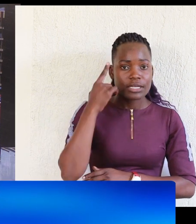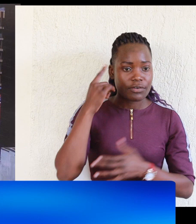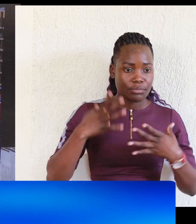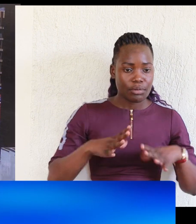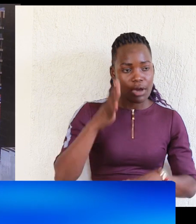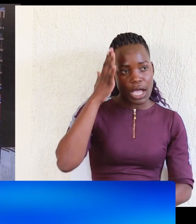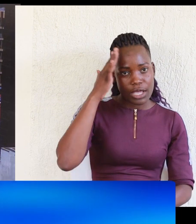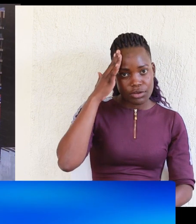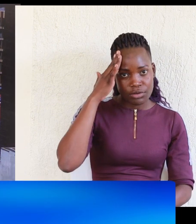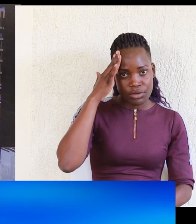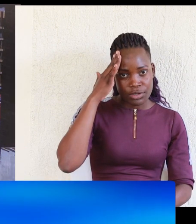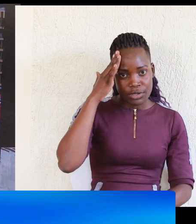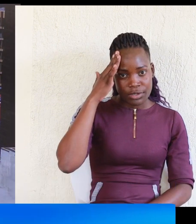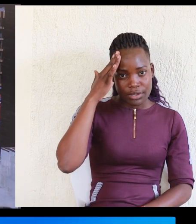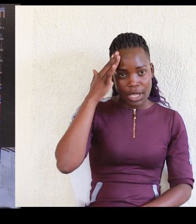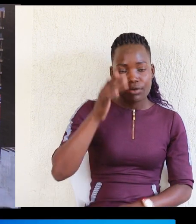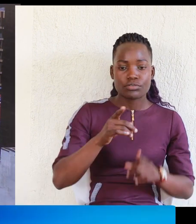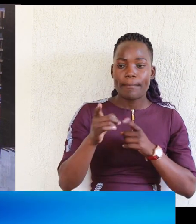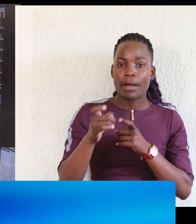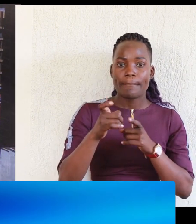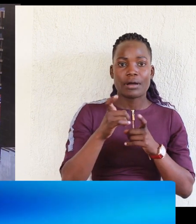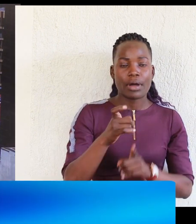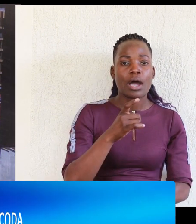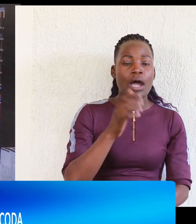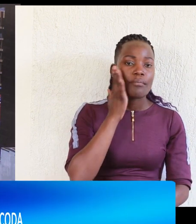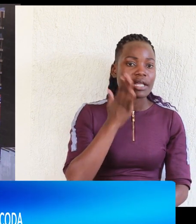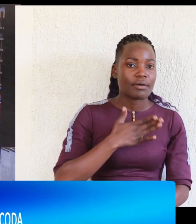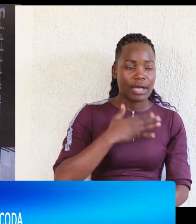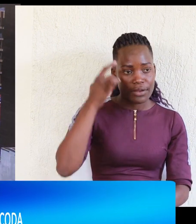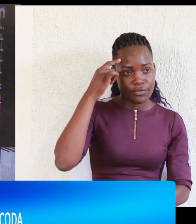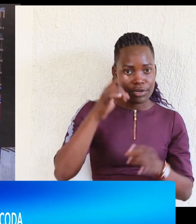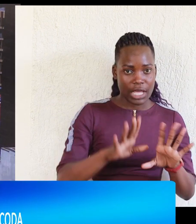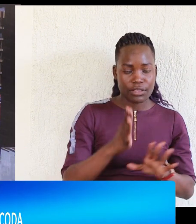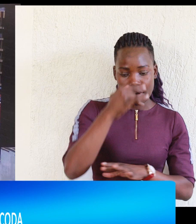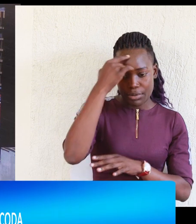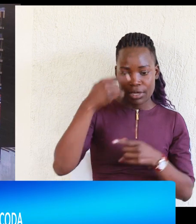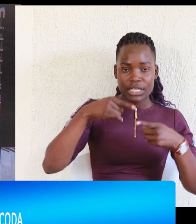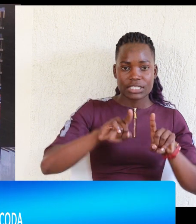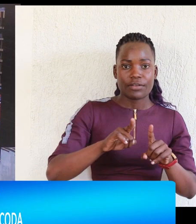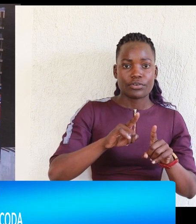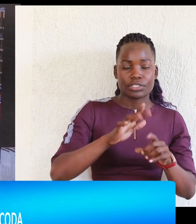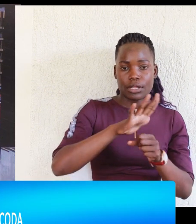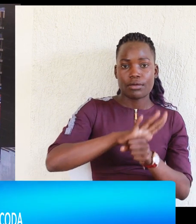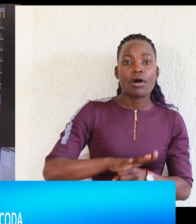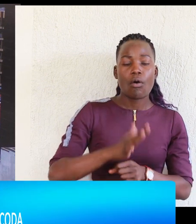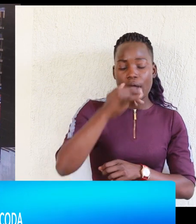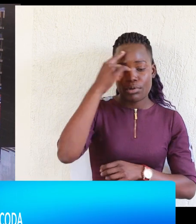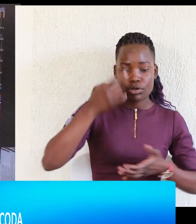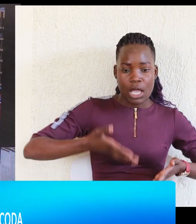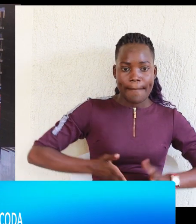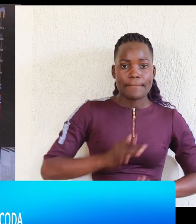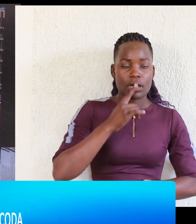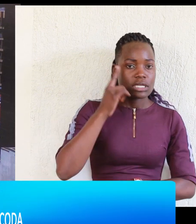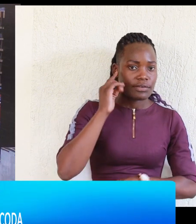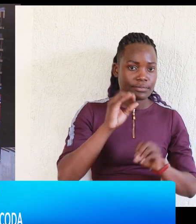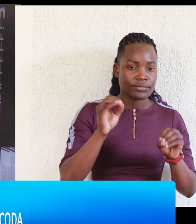I realized, okay, I think I used to blame mom for nothing. It is like she was all stigmatized because she was not born deaf. So for